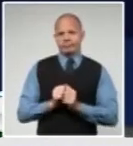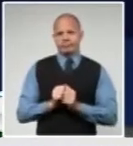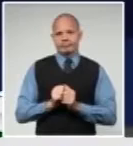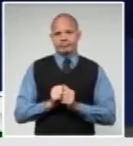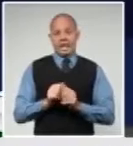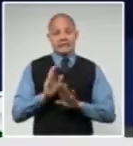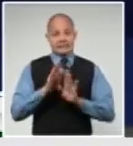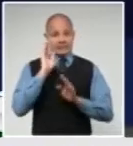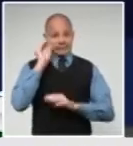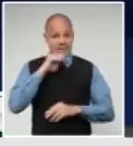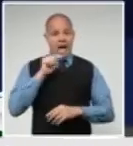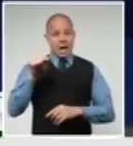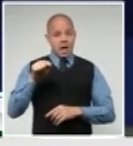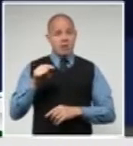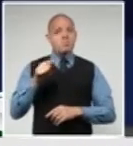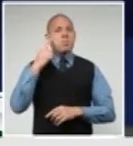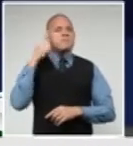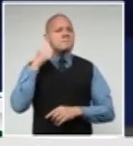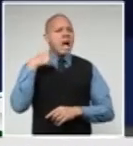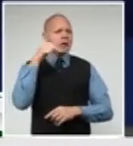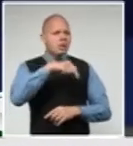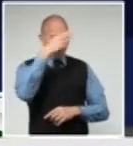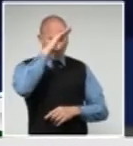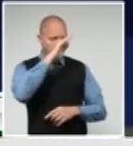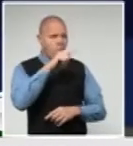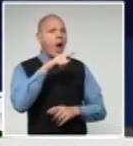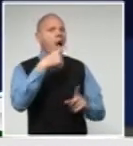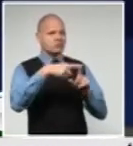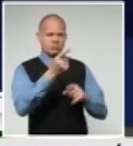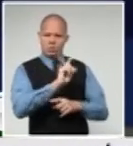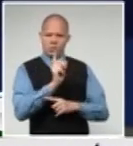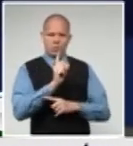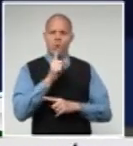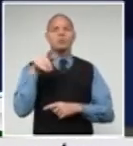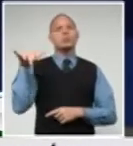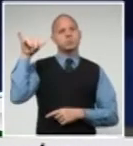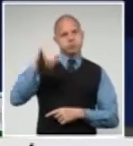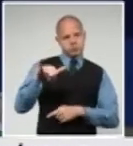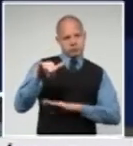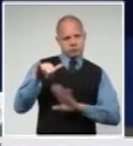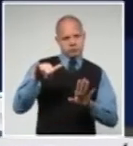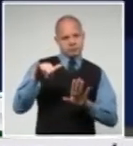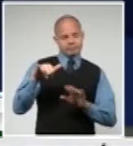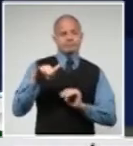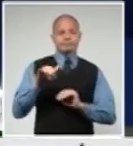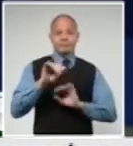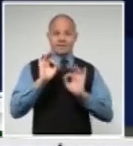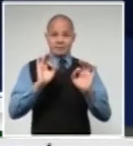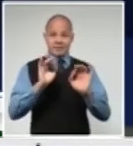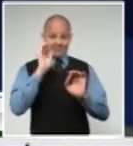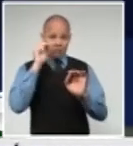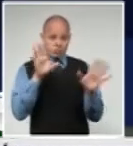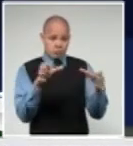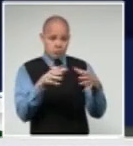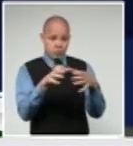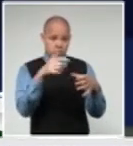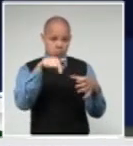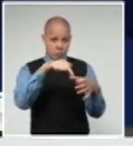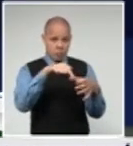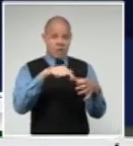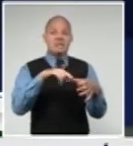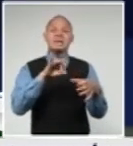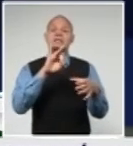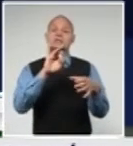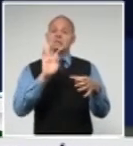5,161 of all diagnosed cases in Cuba, have had contact with someone who previously tested positive to the virus.